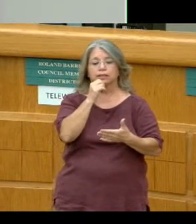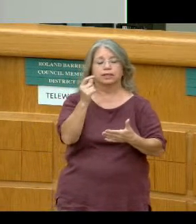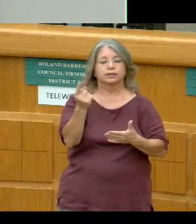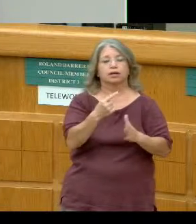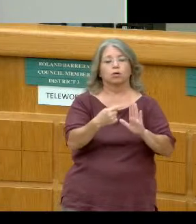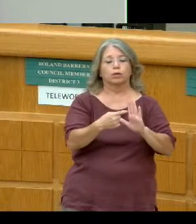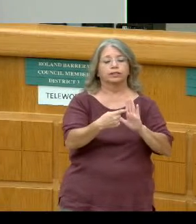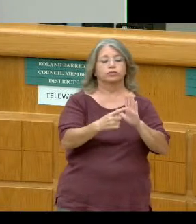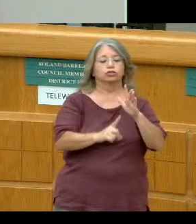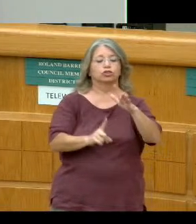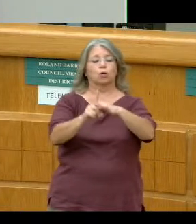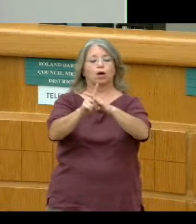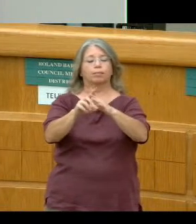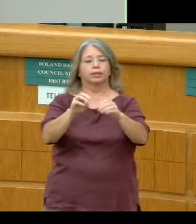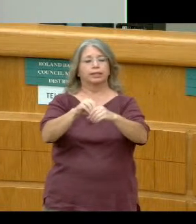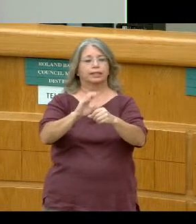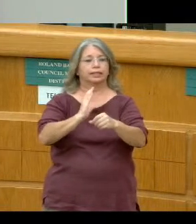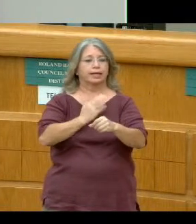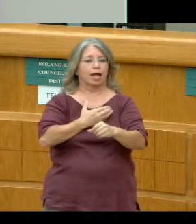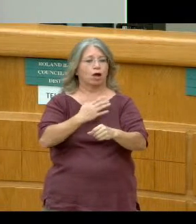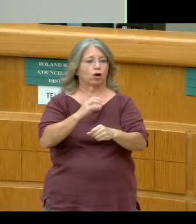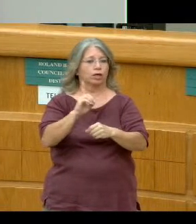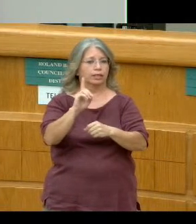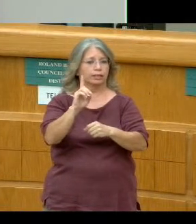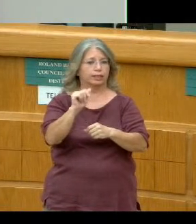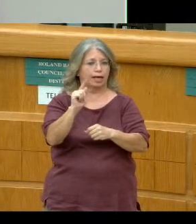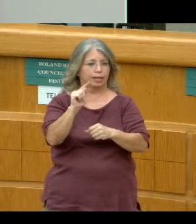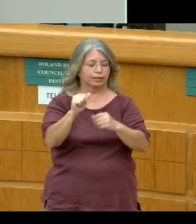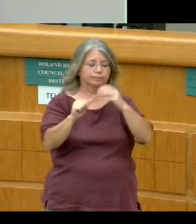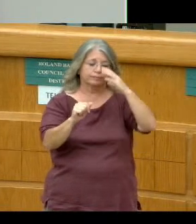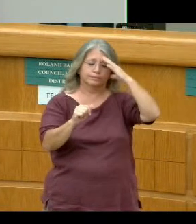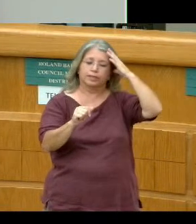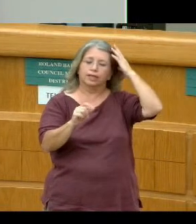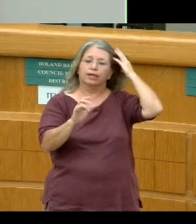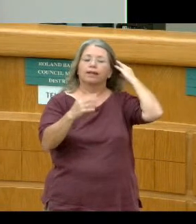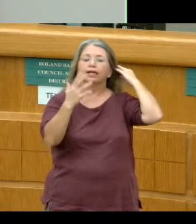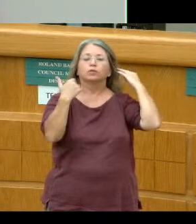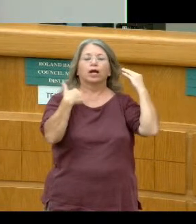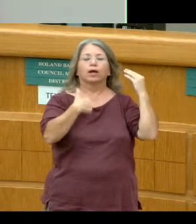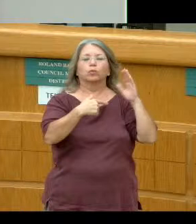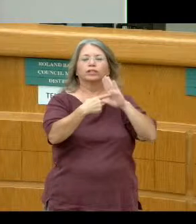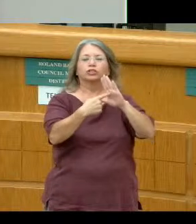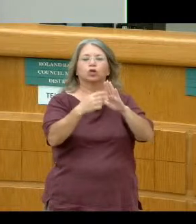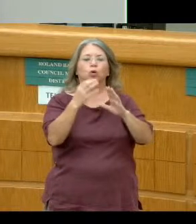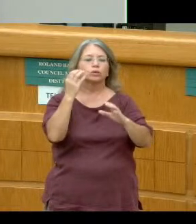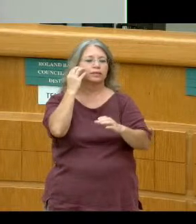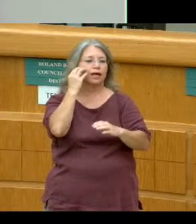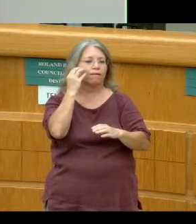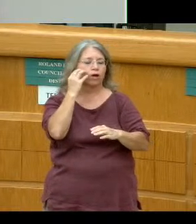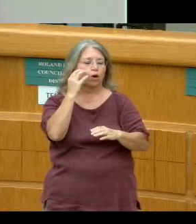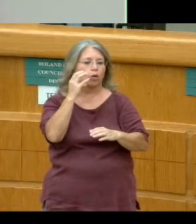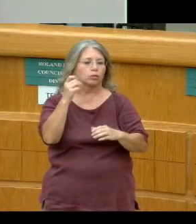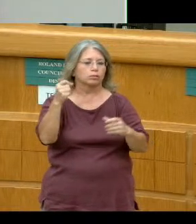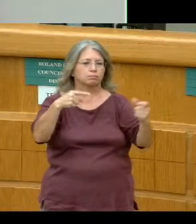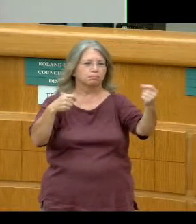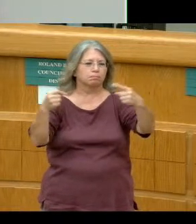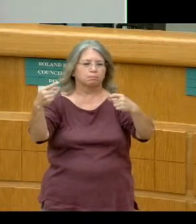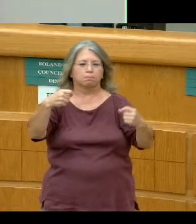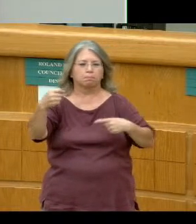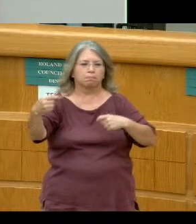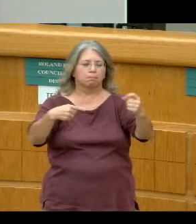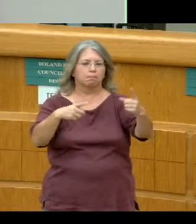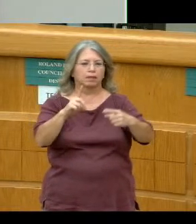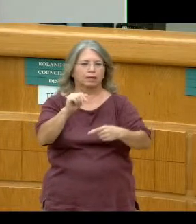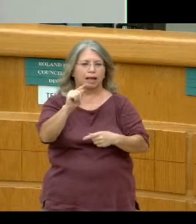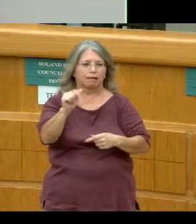data or anything else like that. So that's why we show the cell phone data, where we can look at things like foot traffic at restaurants, the amount of people that are